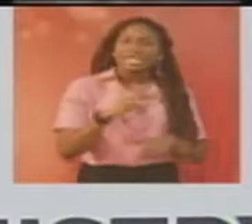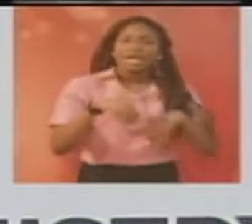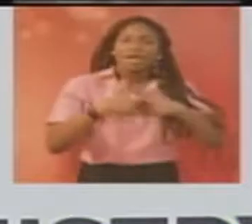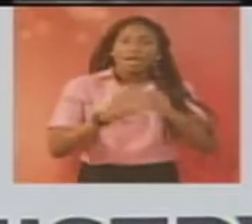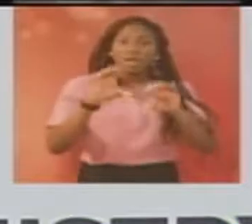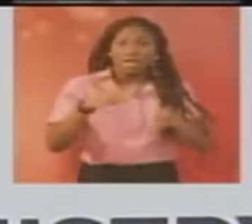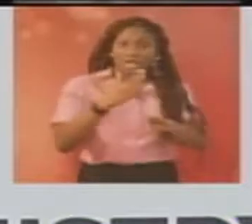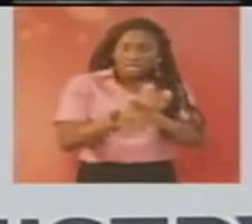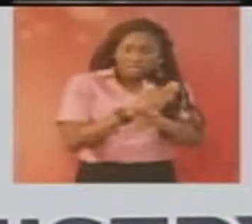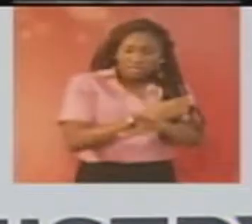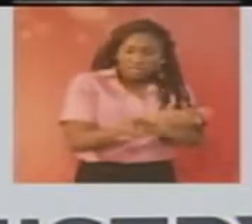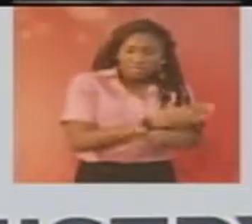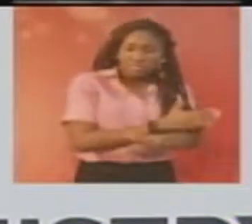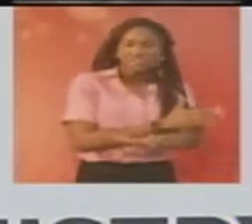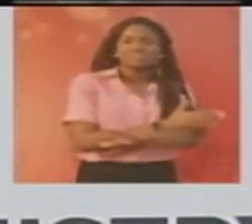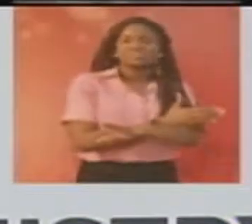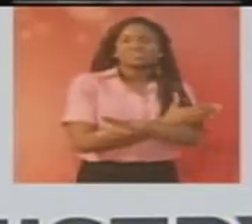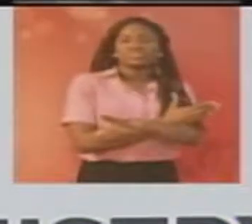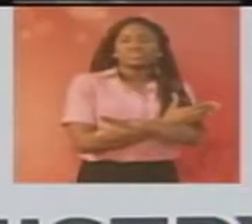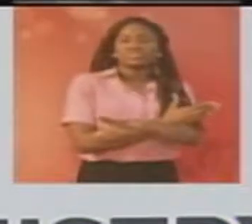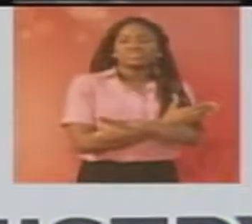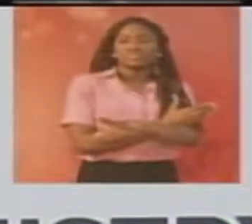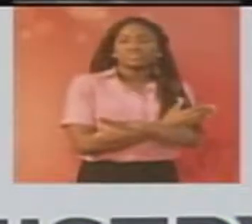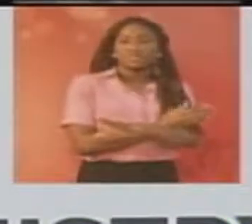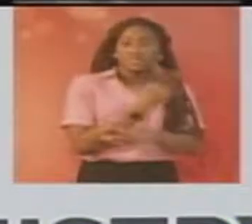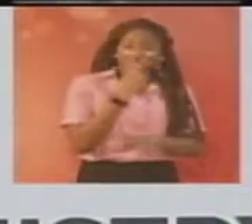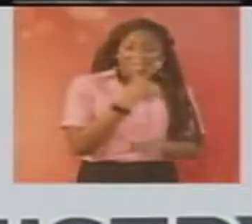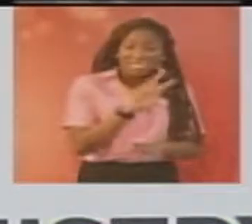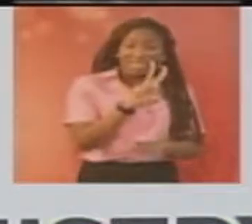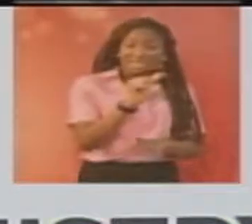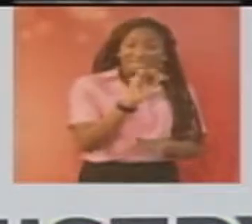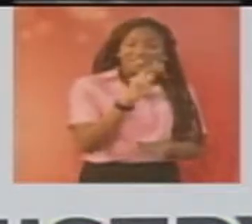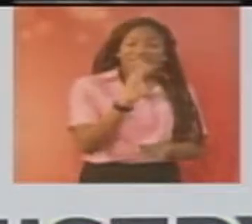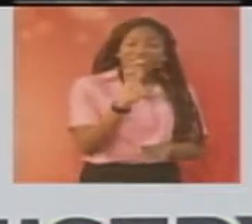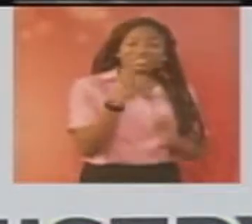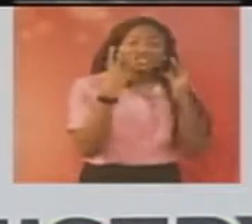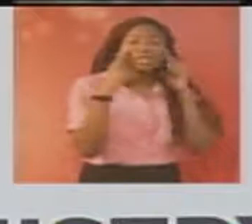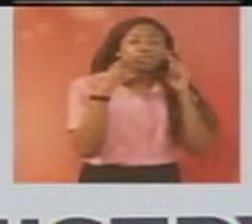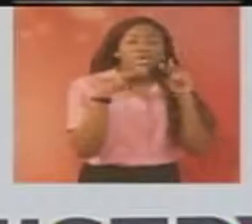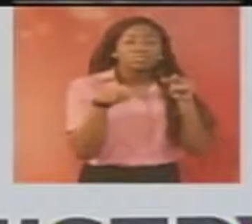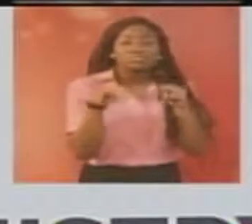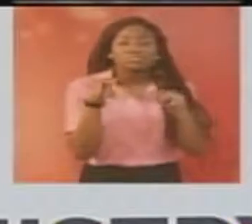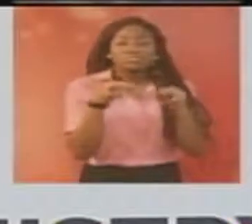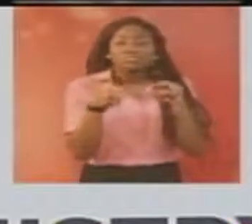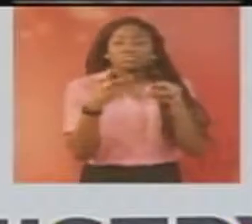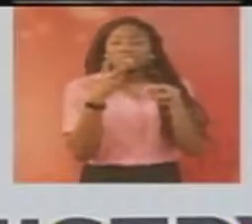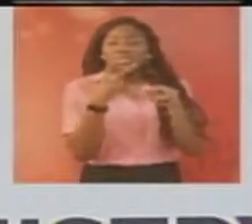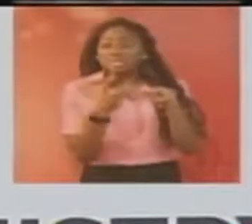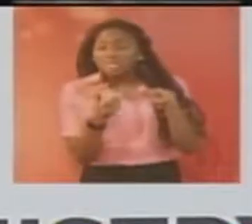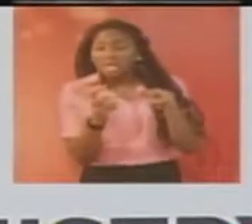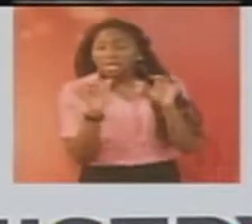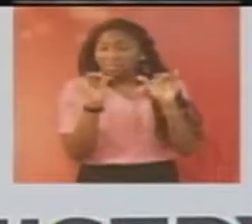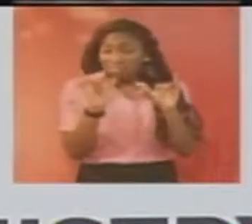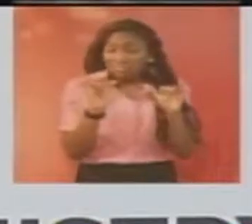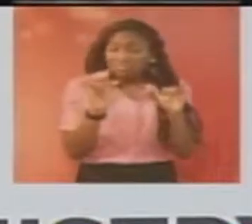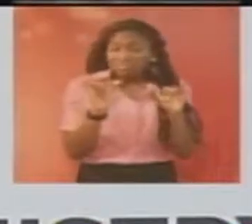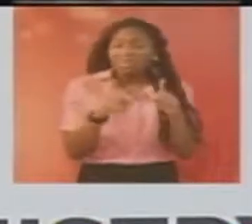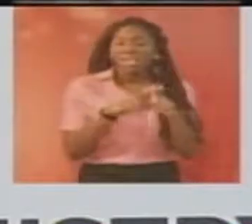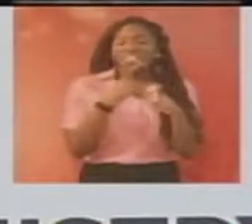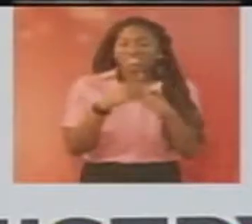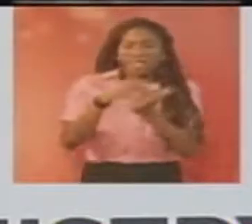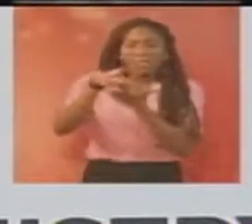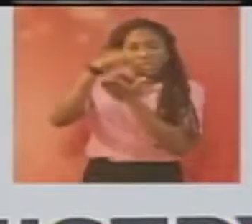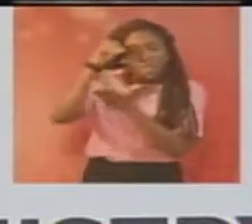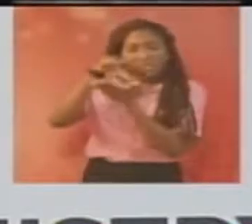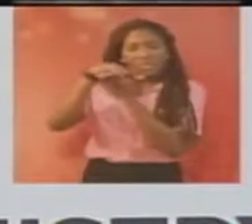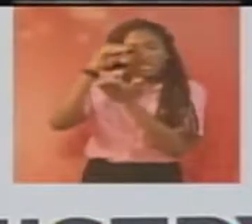improvements those vaccines make to the rate of spread, and then we can get a clearer idea of how close